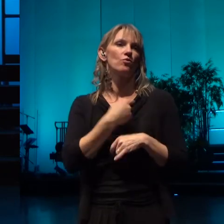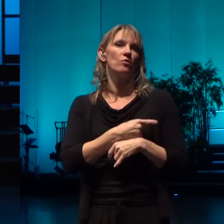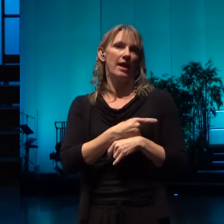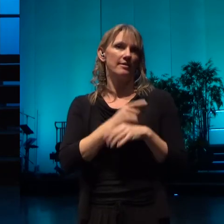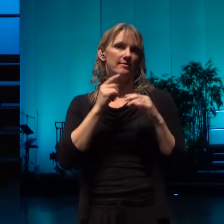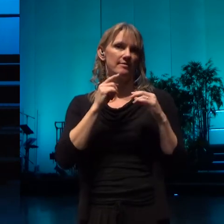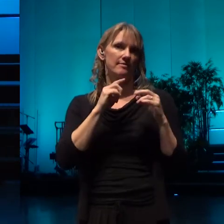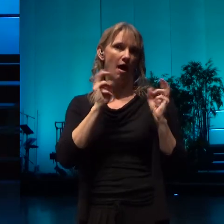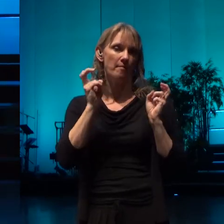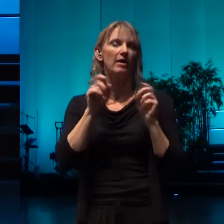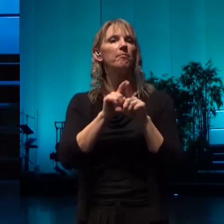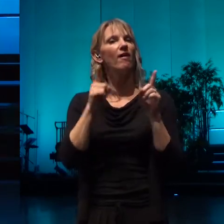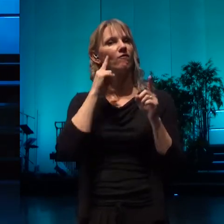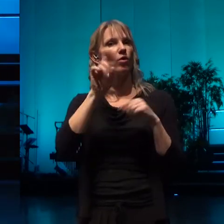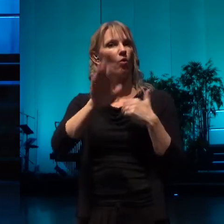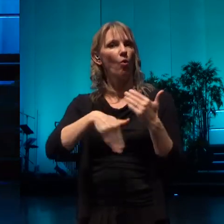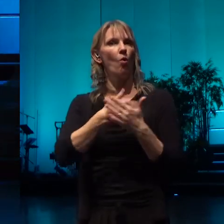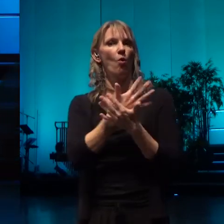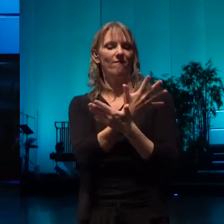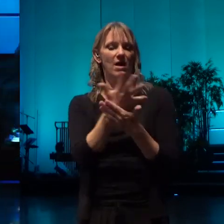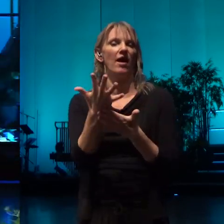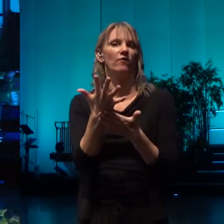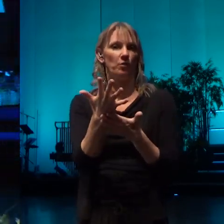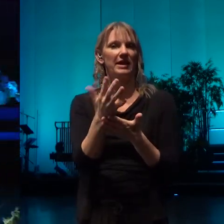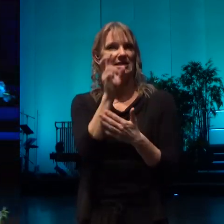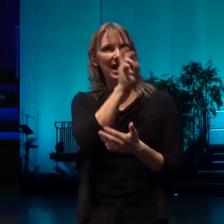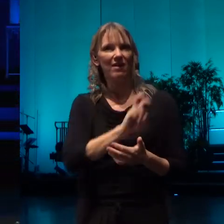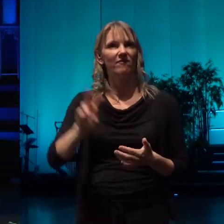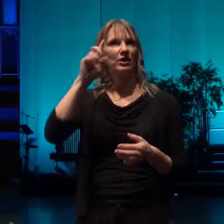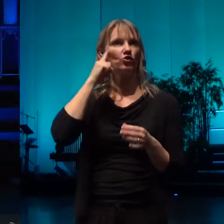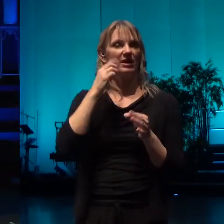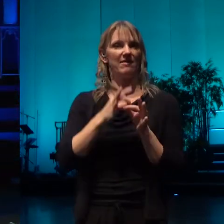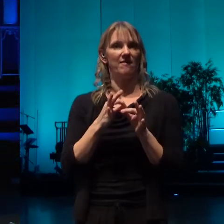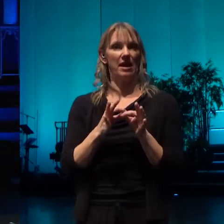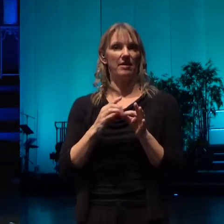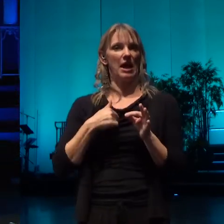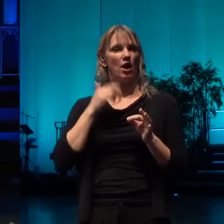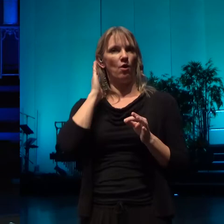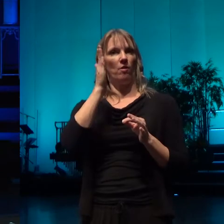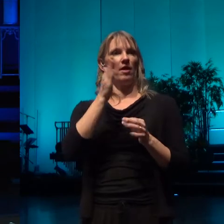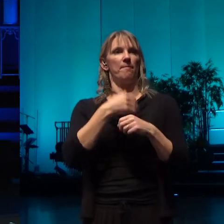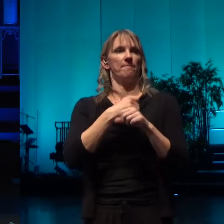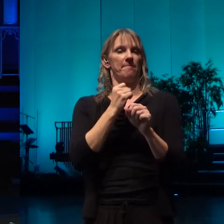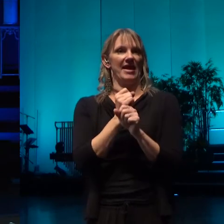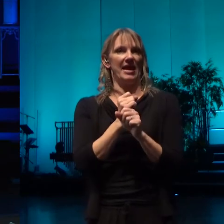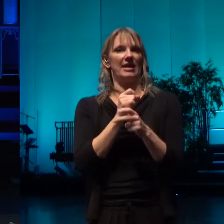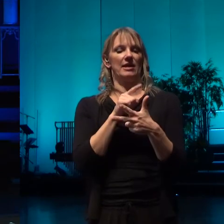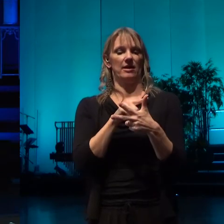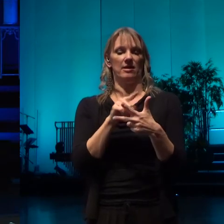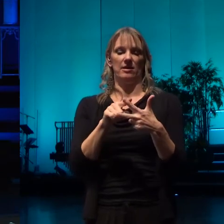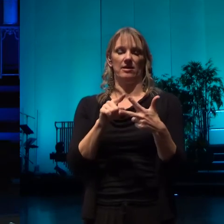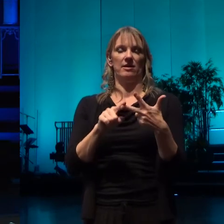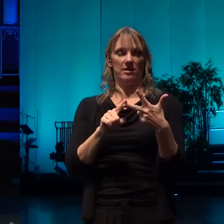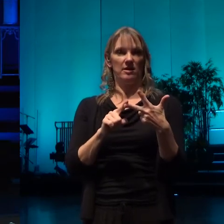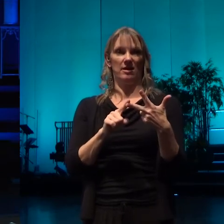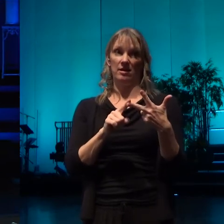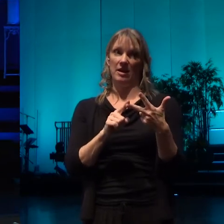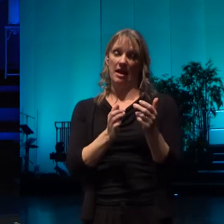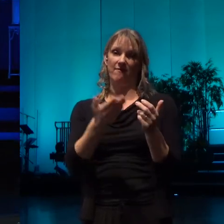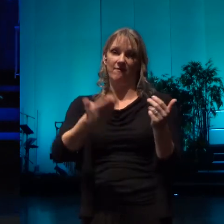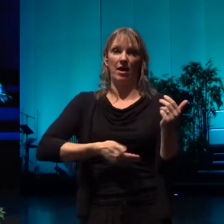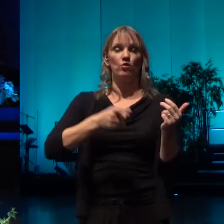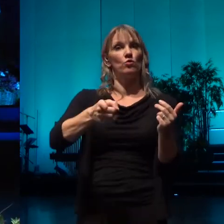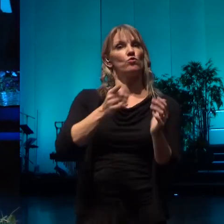this entire adventure in faith, these next 5 weeks together, that I'm going to make and try and keep, and I invite you to make them with